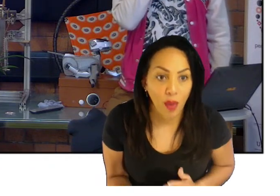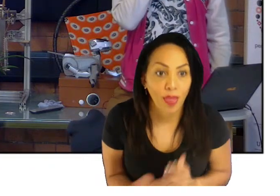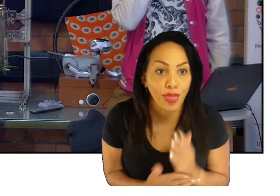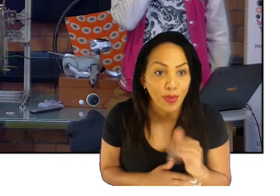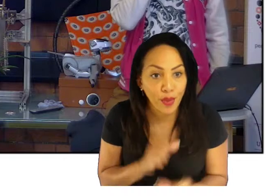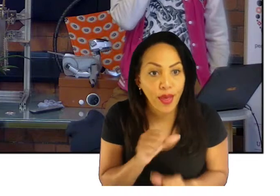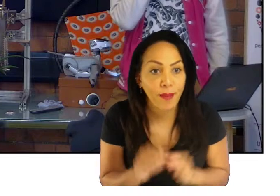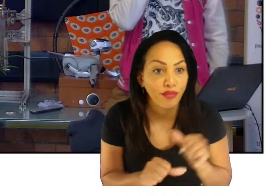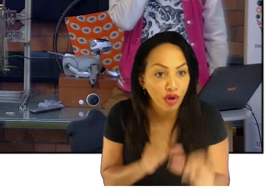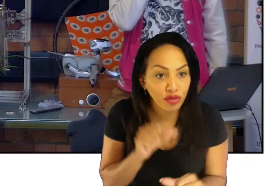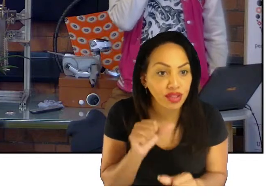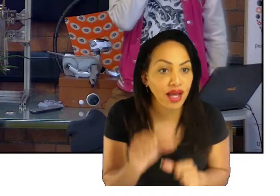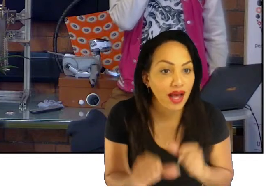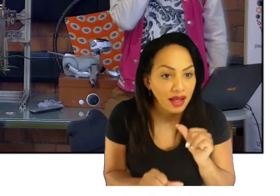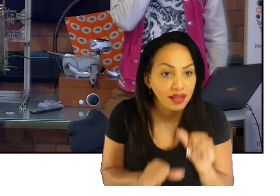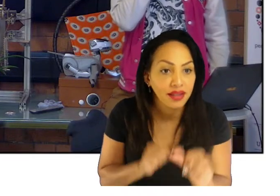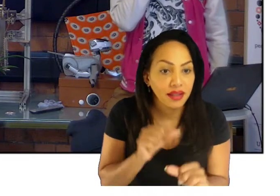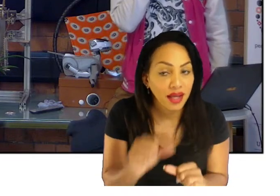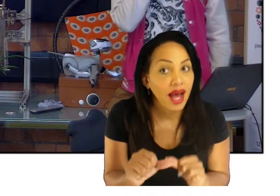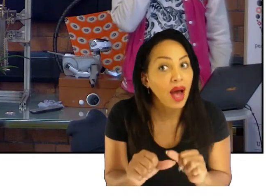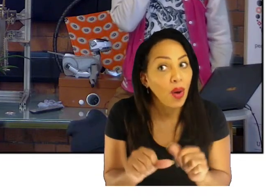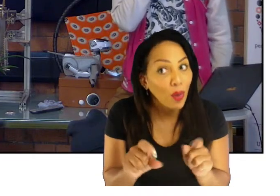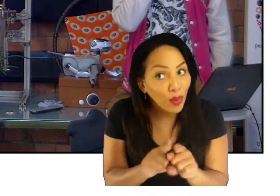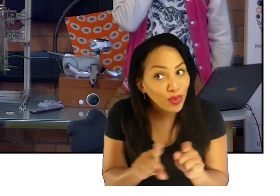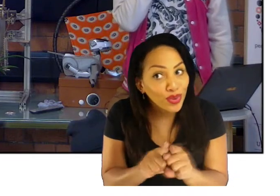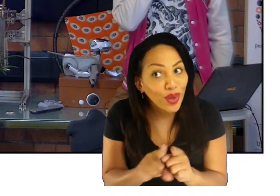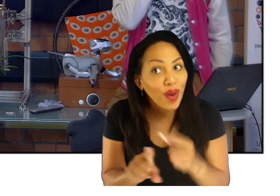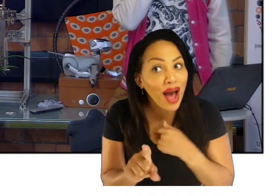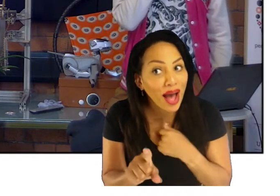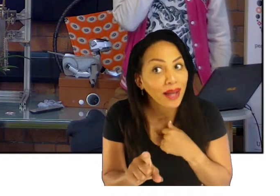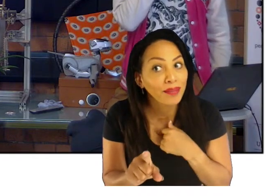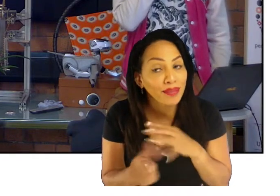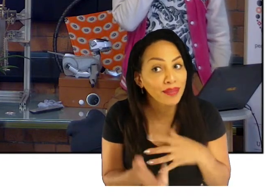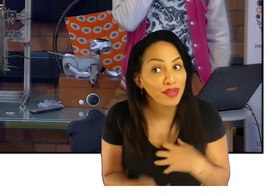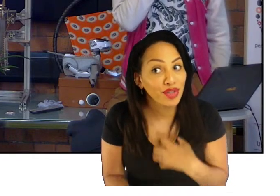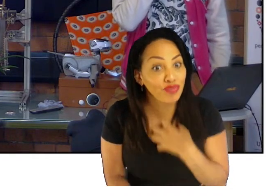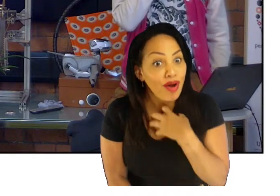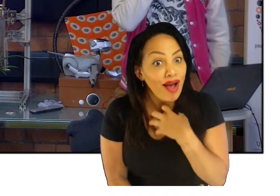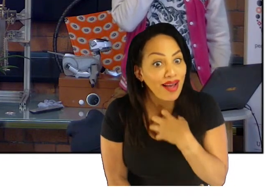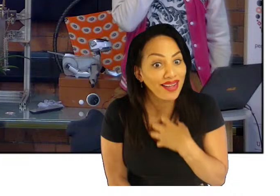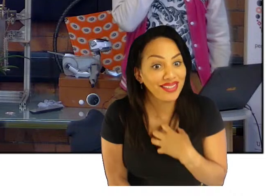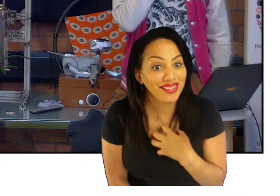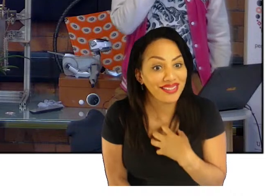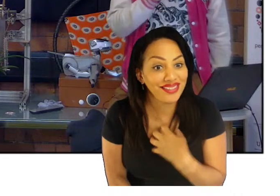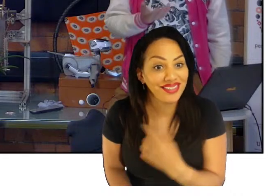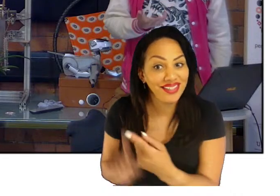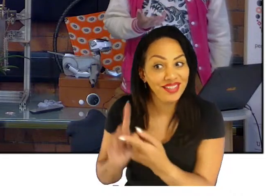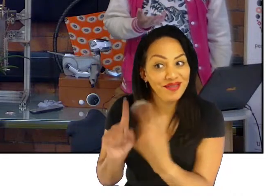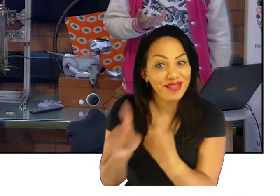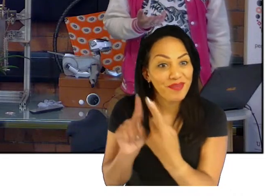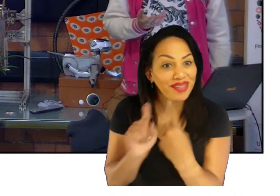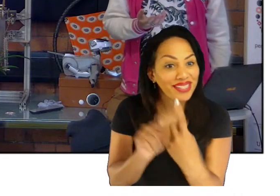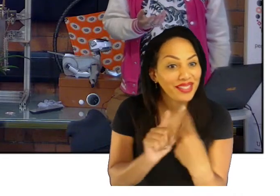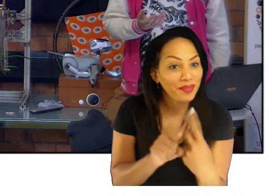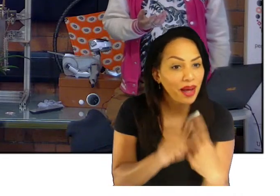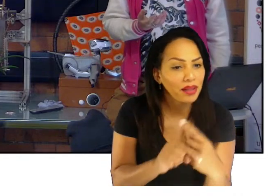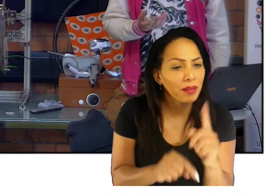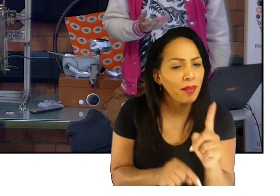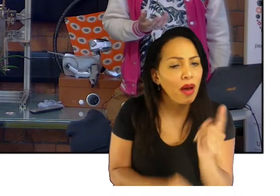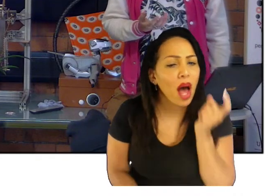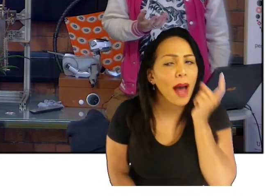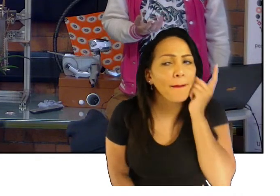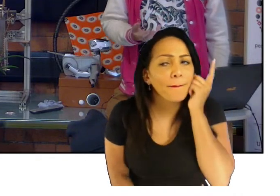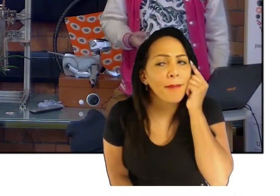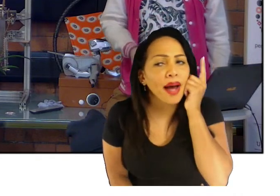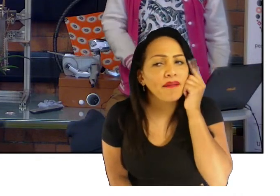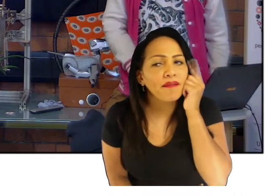kind of pleasantly surprised at some stuff that's come back. But yeah, also mindful about when I choose to use